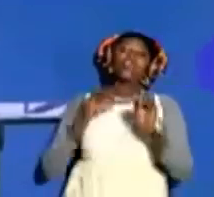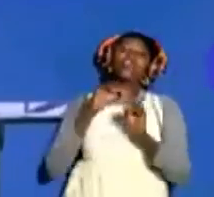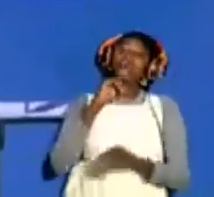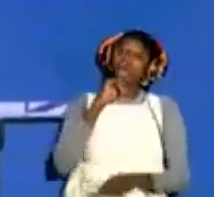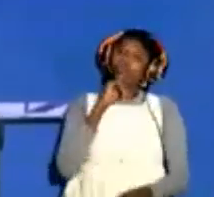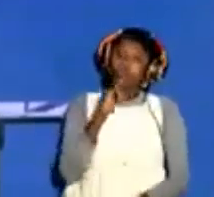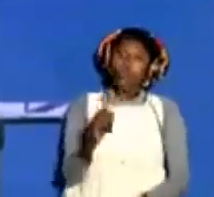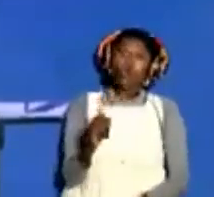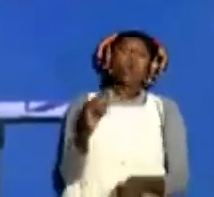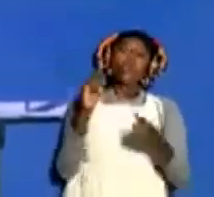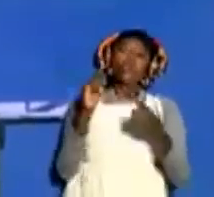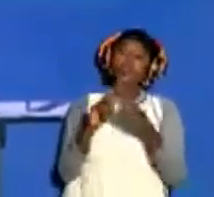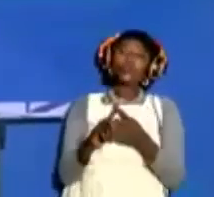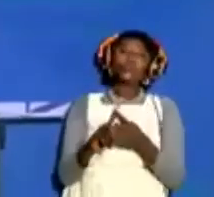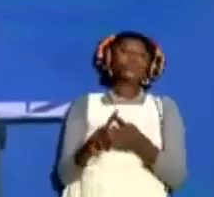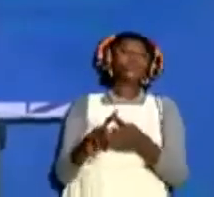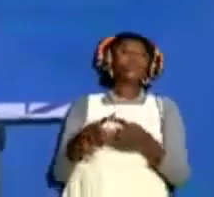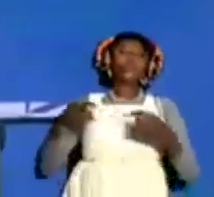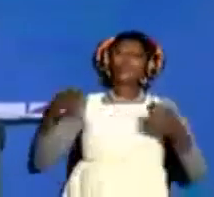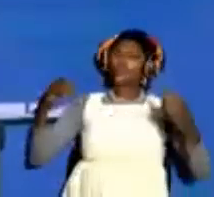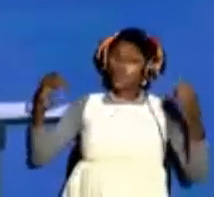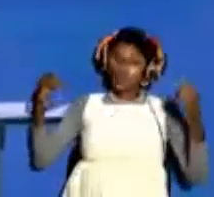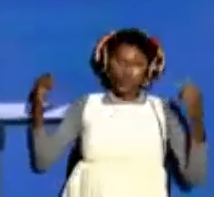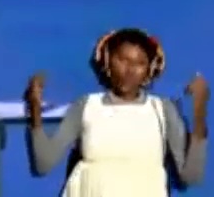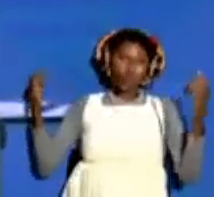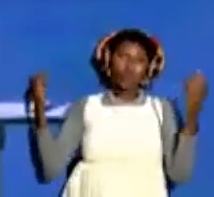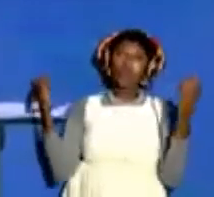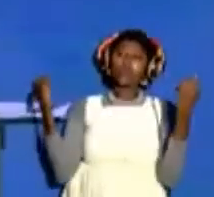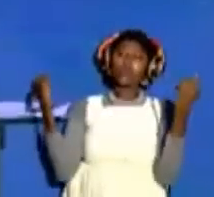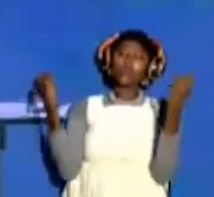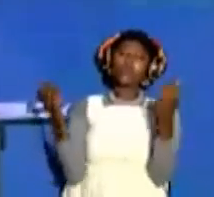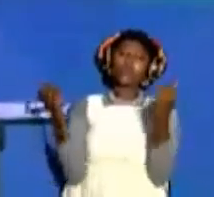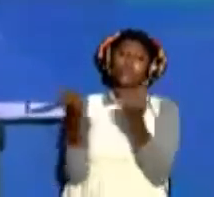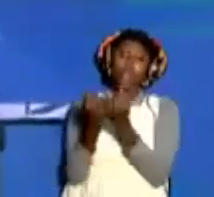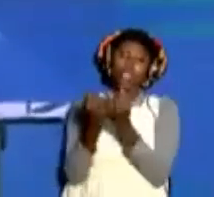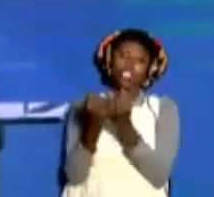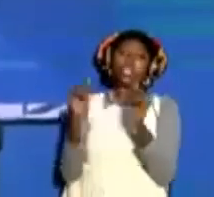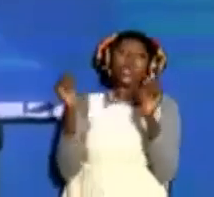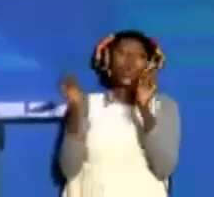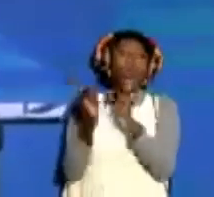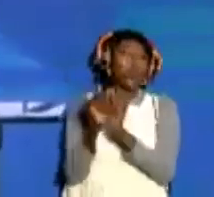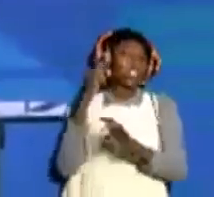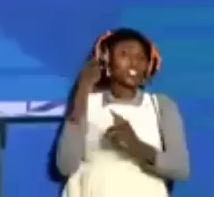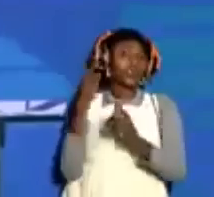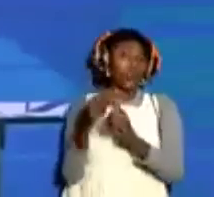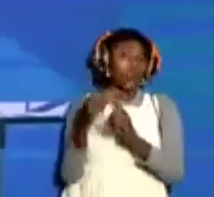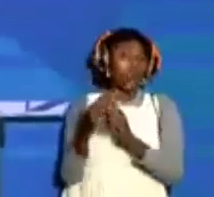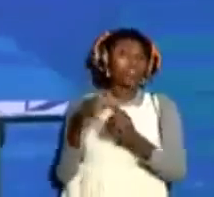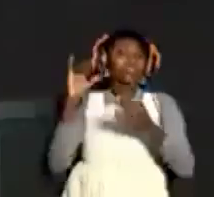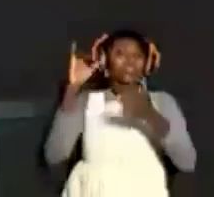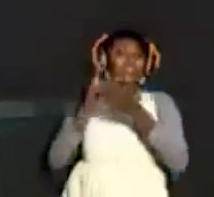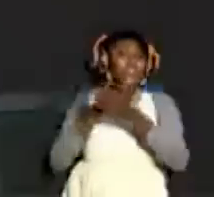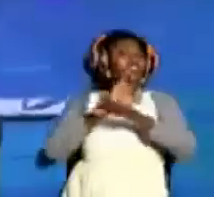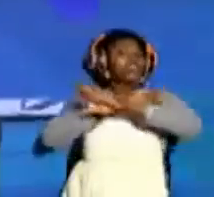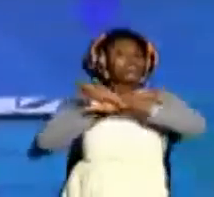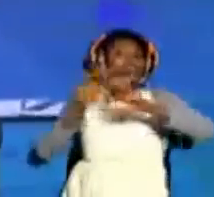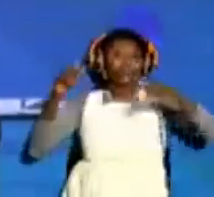not to strive, not to preoccupy themselves about words that has no profit.